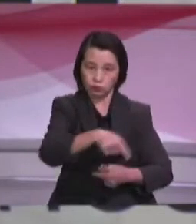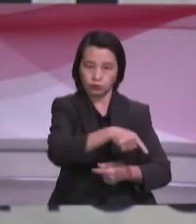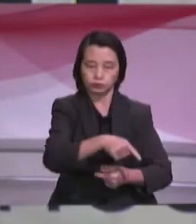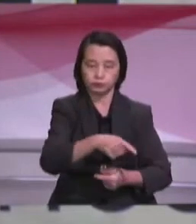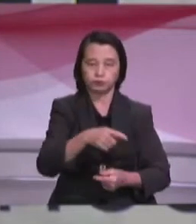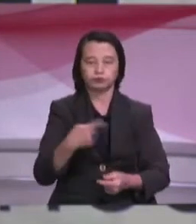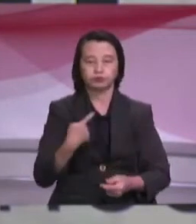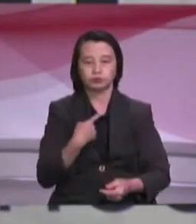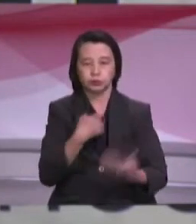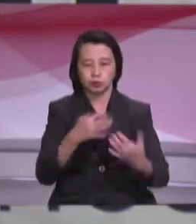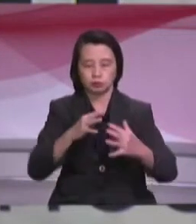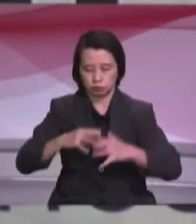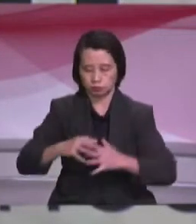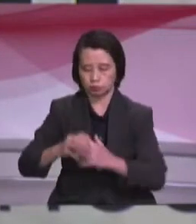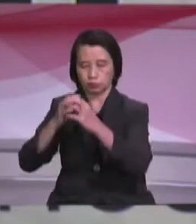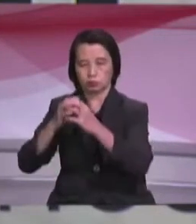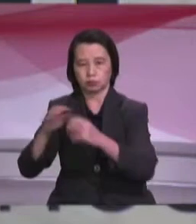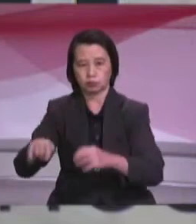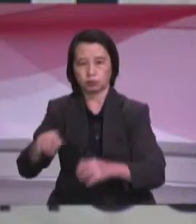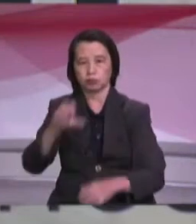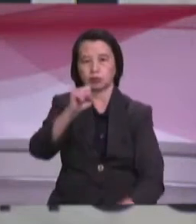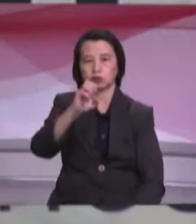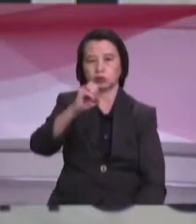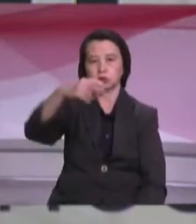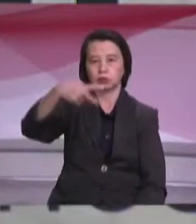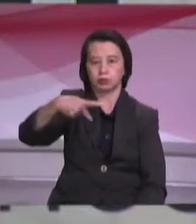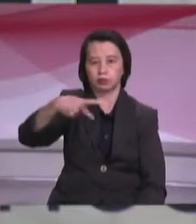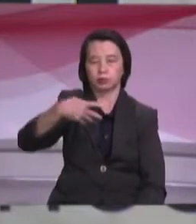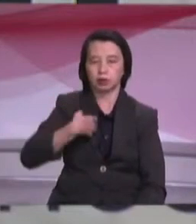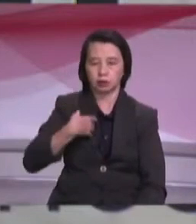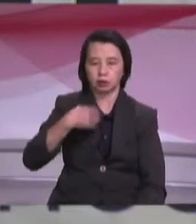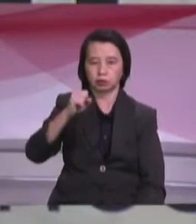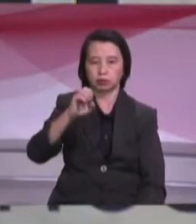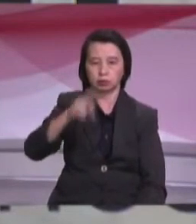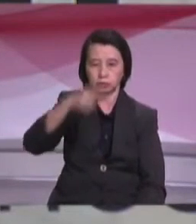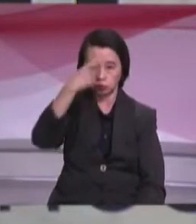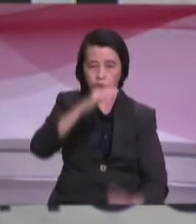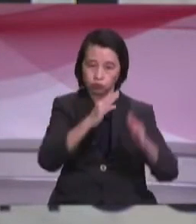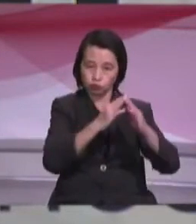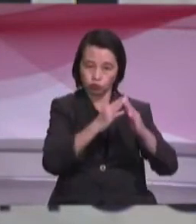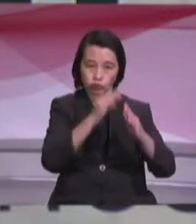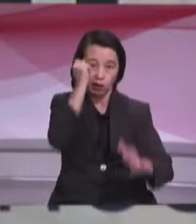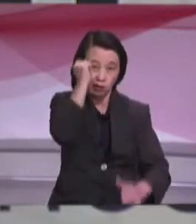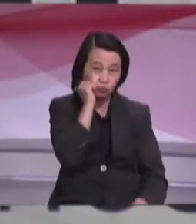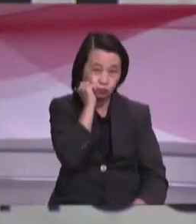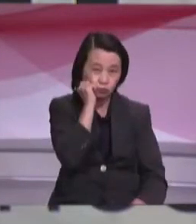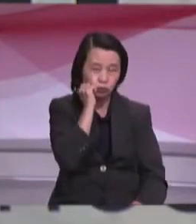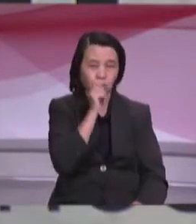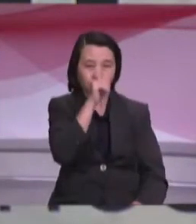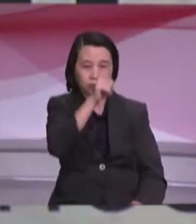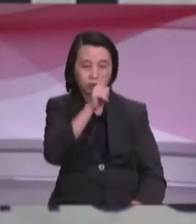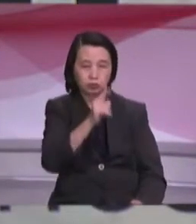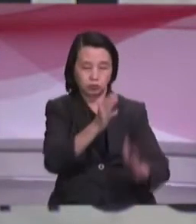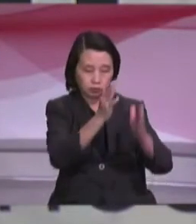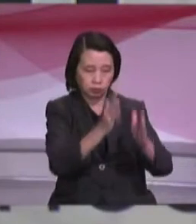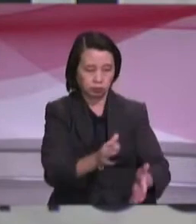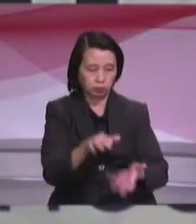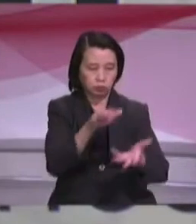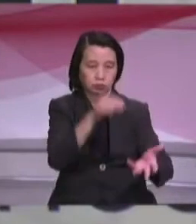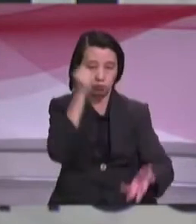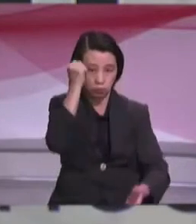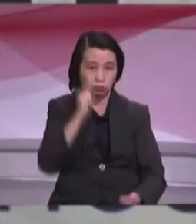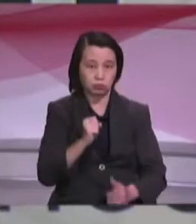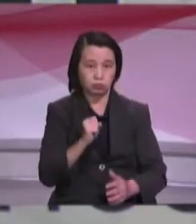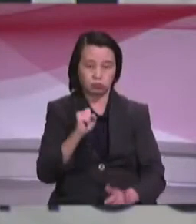that we have stepped up in terms of the SOP. We have an SOP for old folks' home. Make sure that the compliance with SOP is